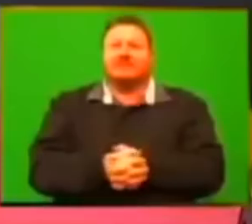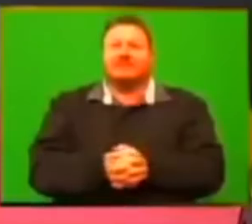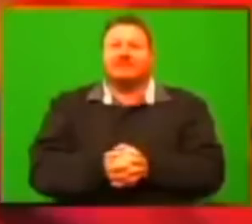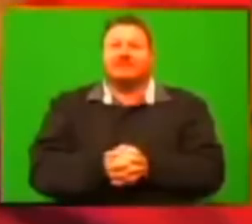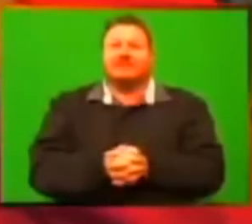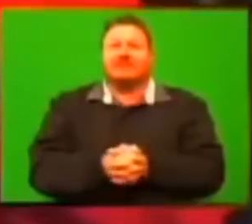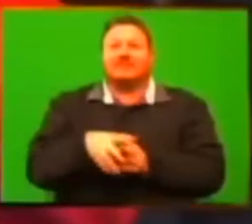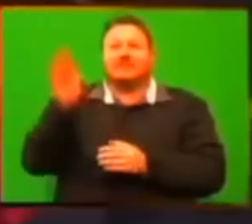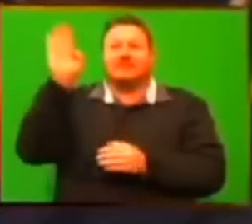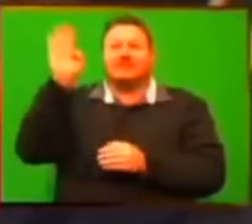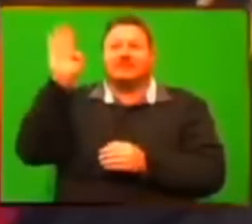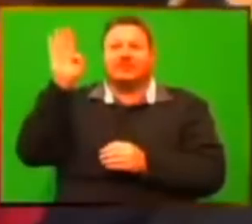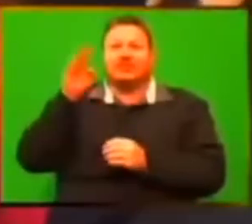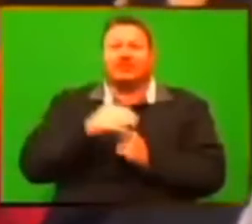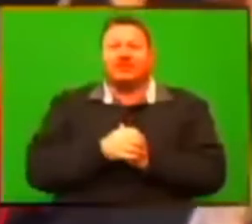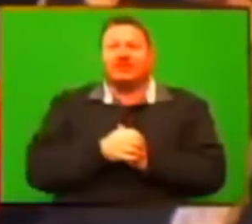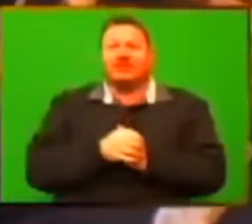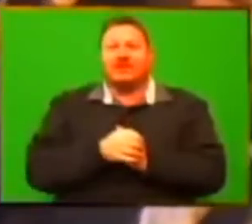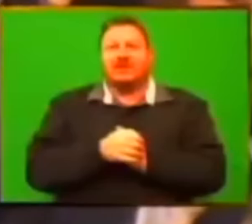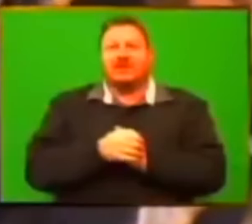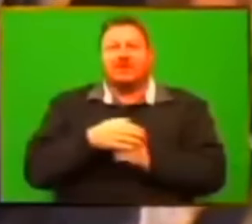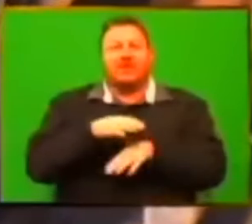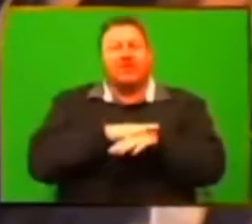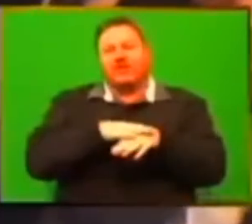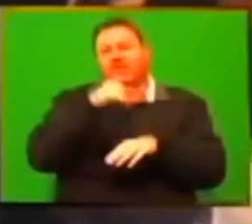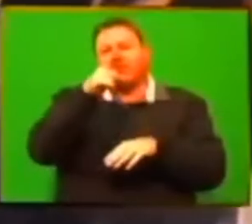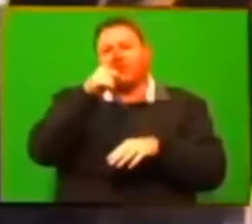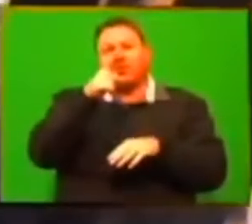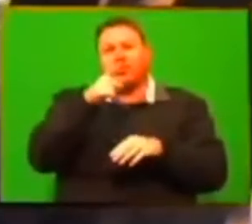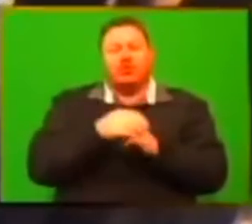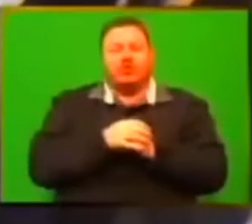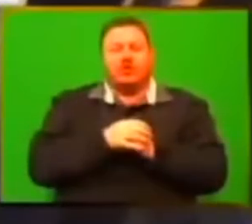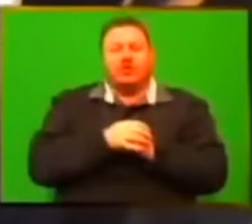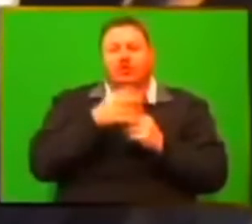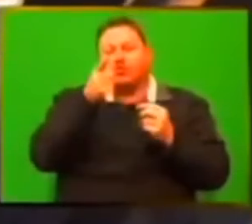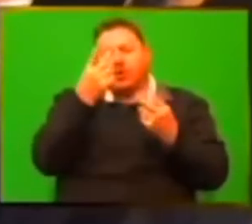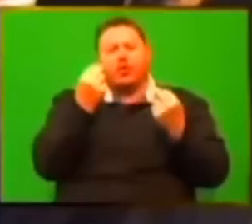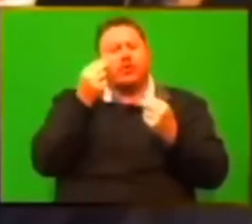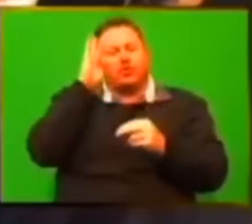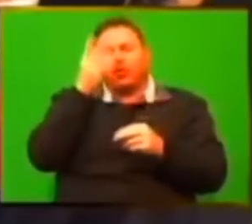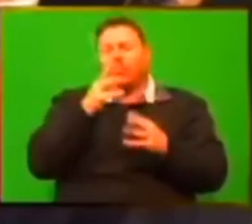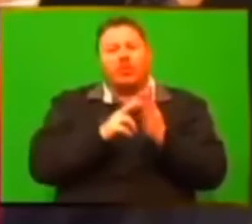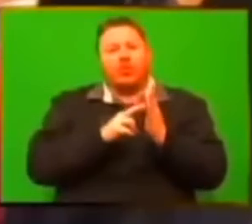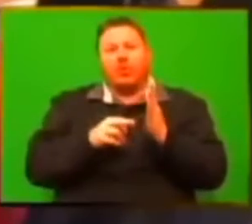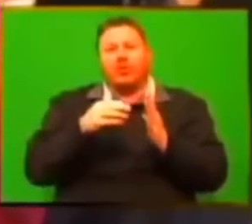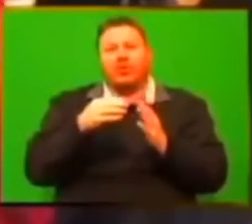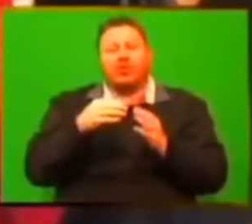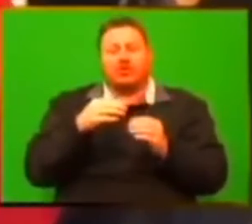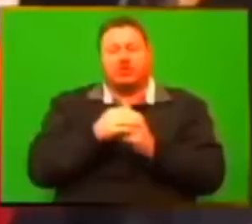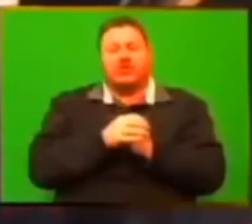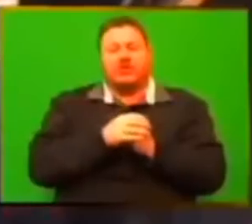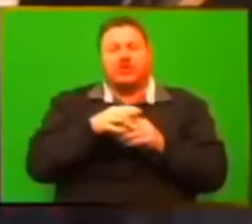On a point of order, House Chair, we are going to forgive you because we are new. You don't know the rules of this Parliament. When a point